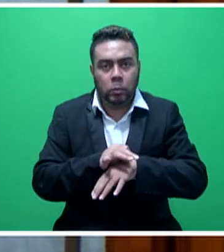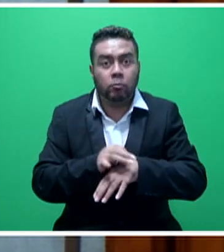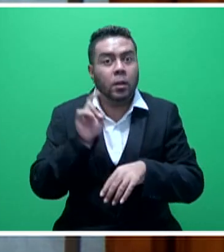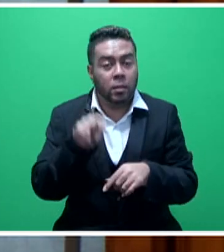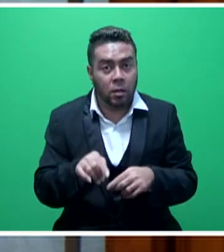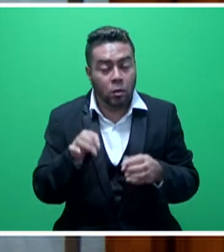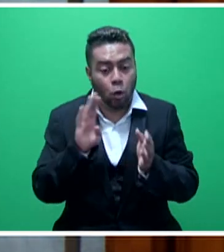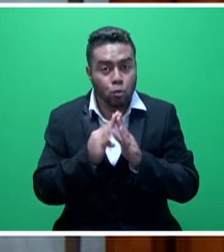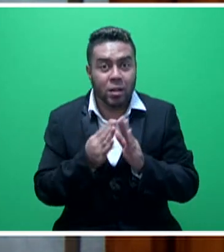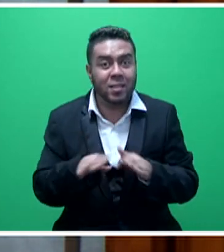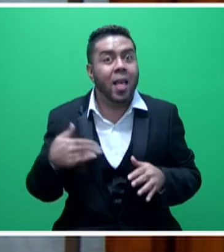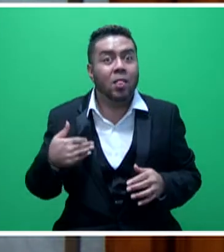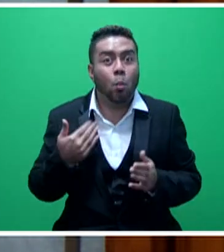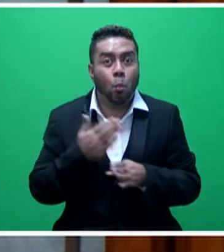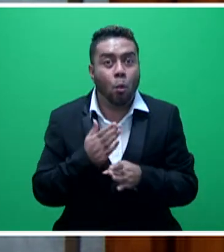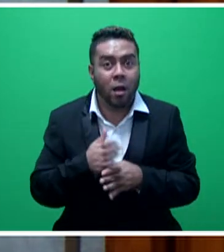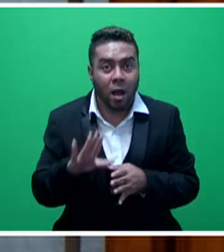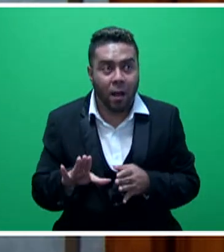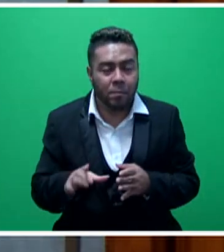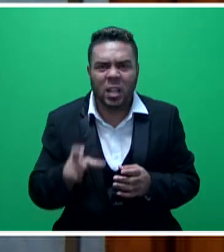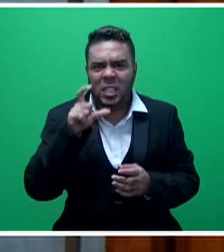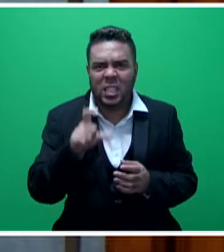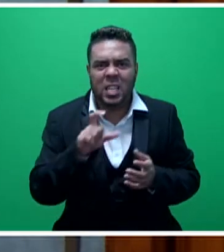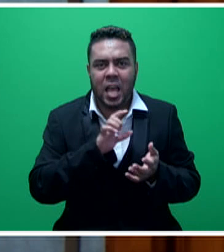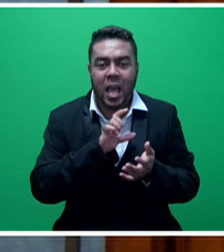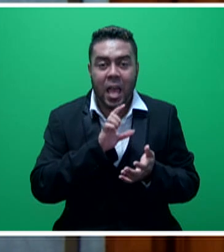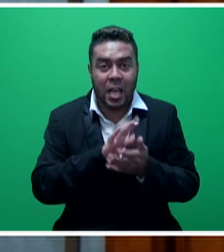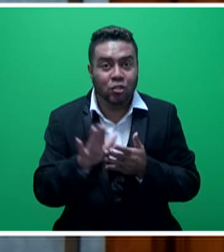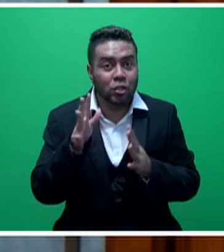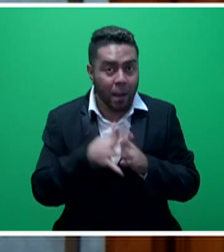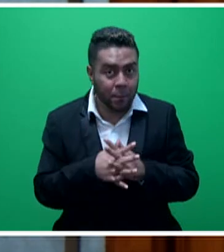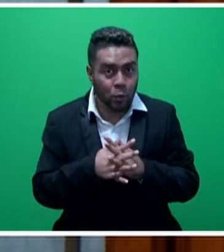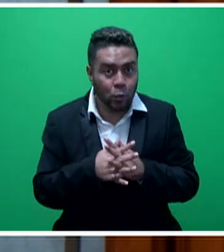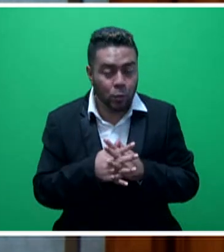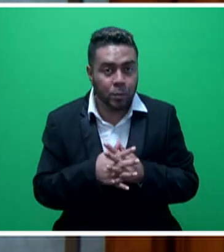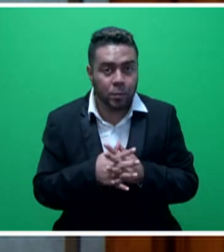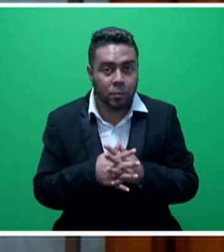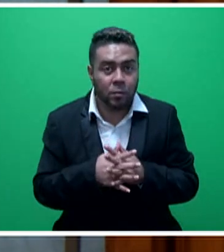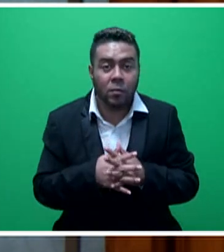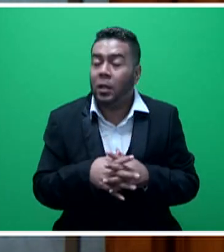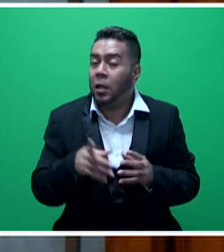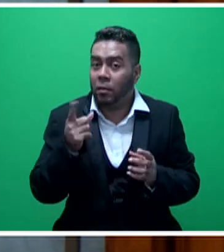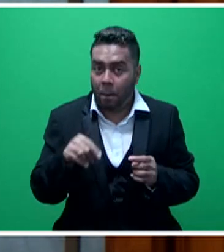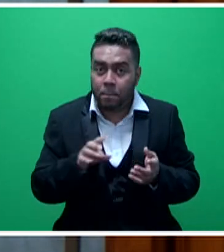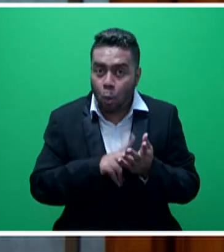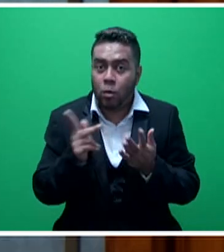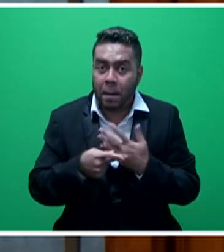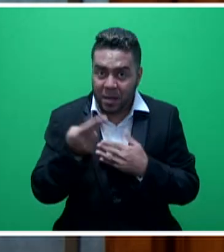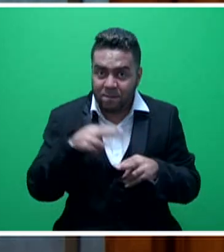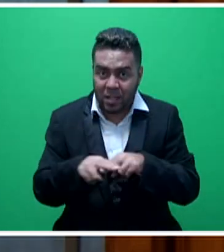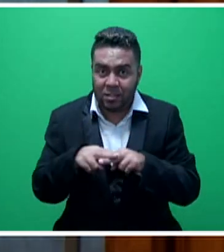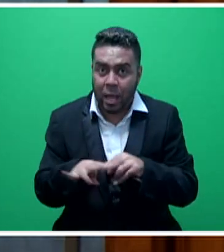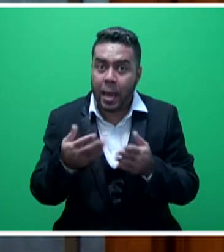the community health workers, known as CHW. The ministry has strengthened the CHW program in Fiji and